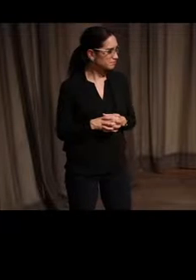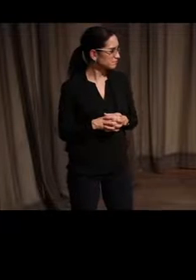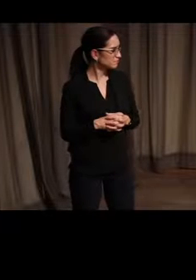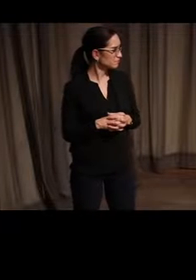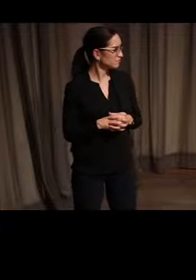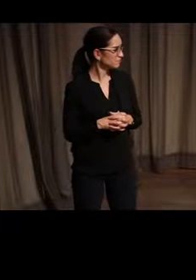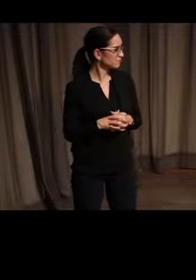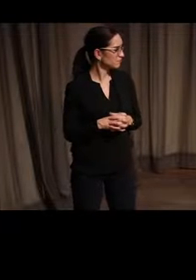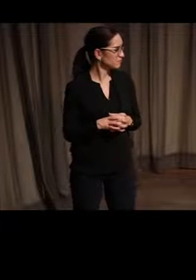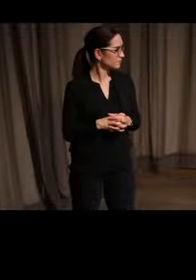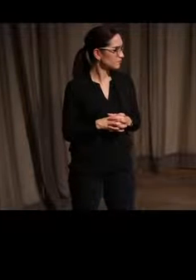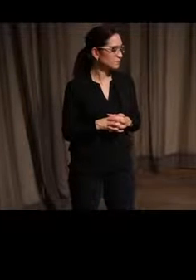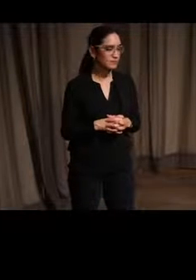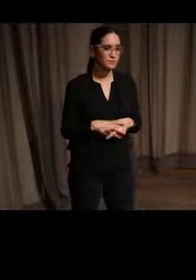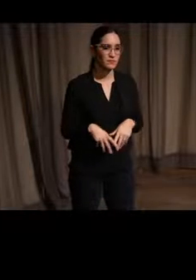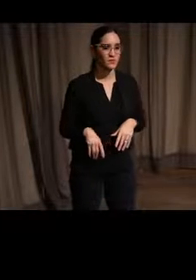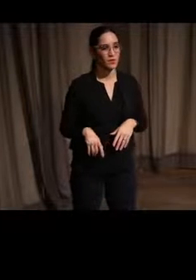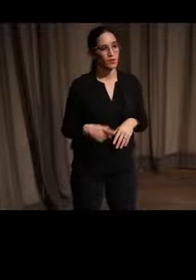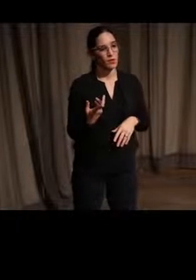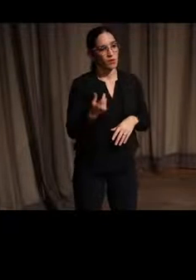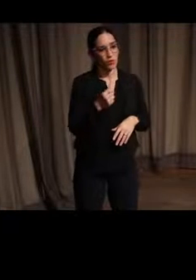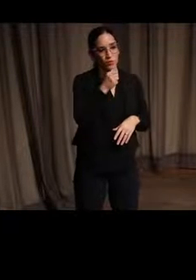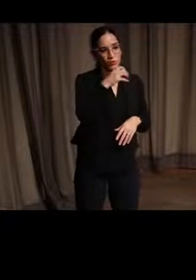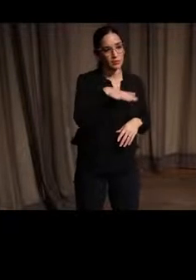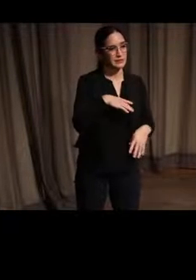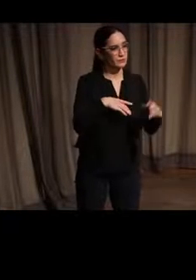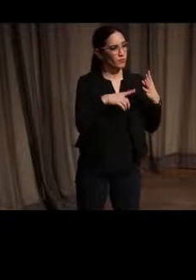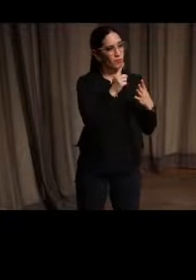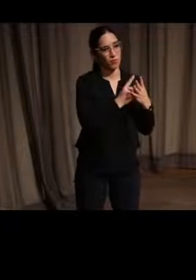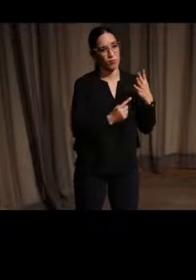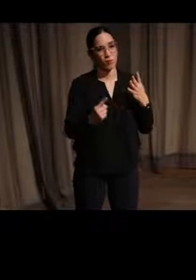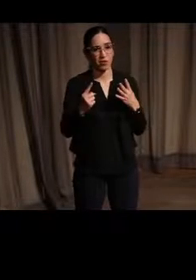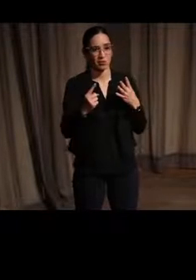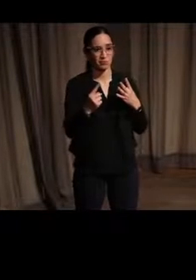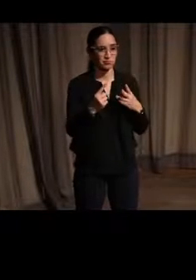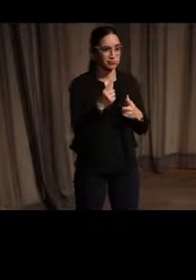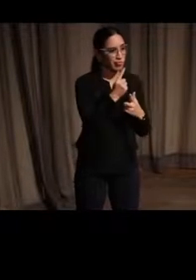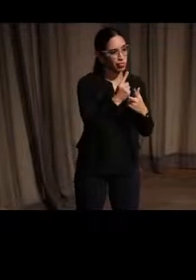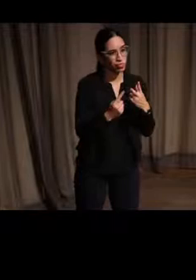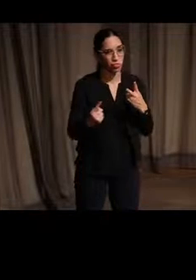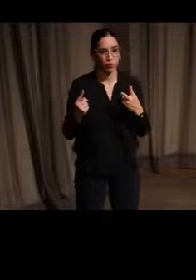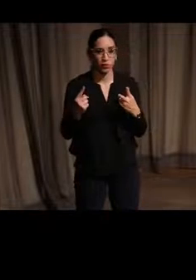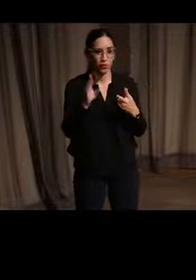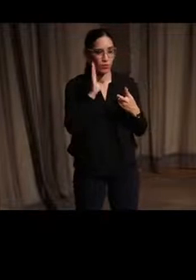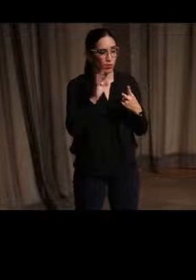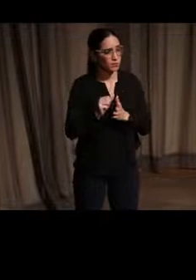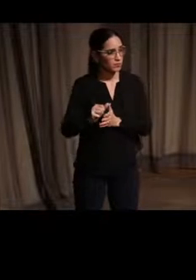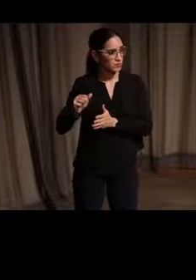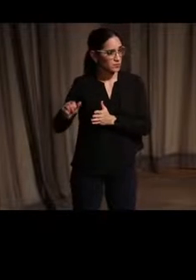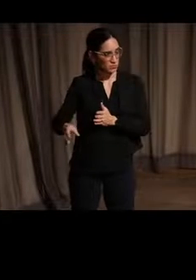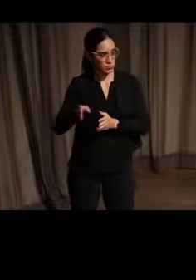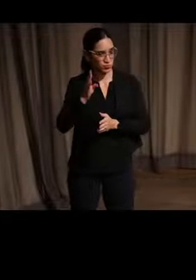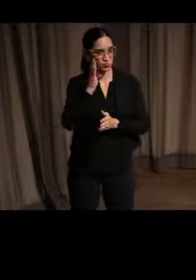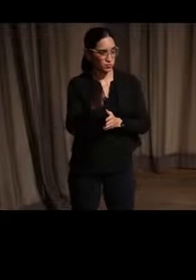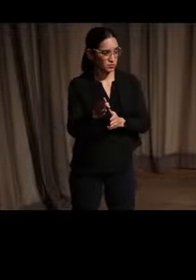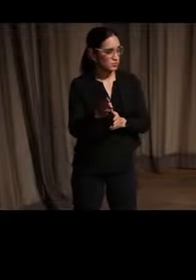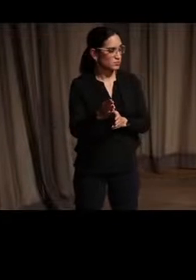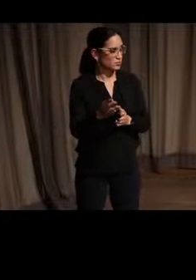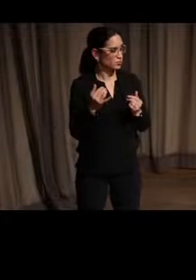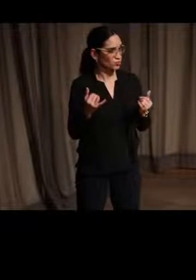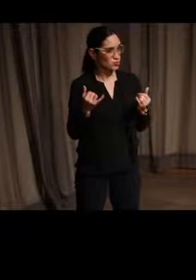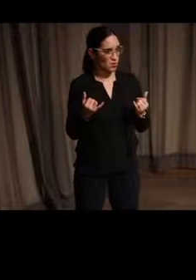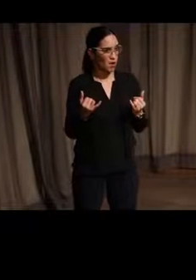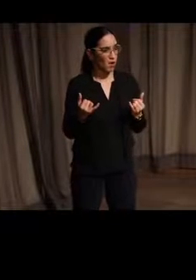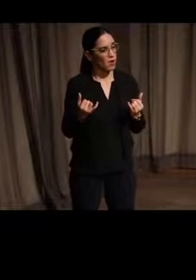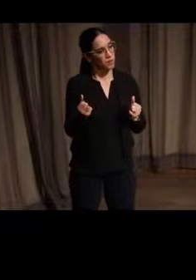1 in 3 women, people say, 1 in 4 women have had an abortion. So I think now people aren't as, you know, embarrassed